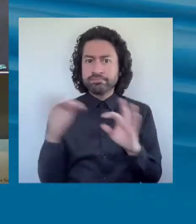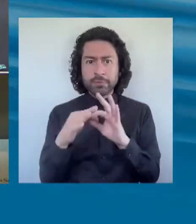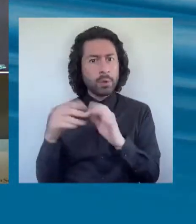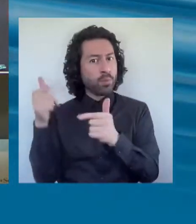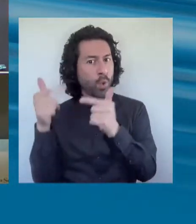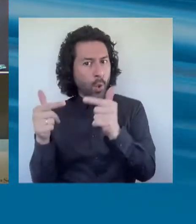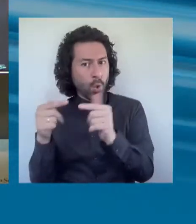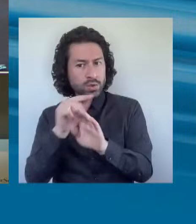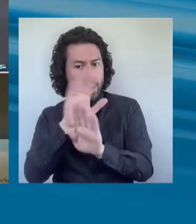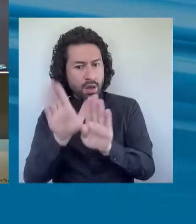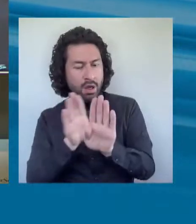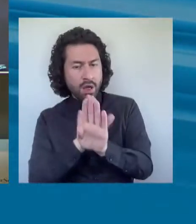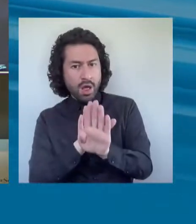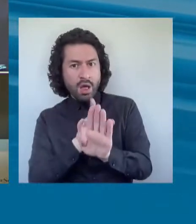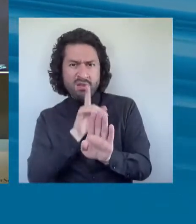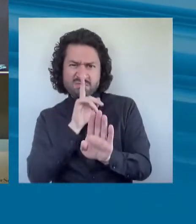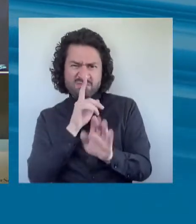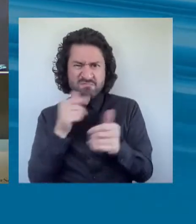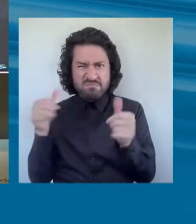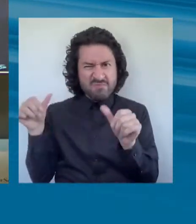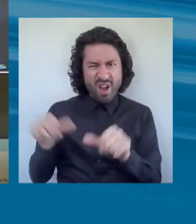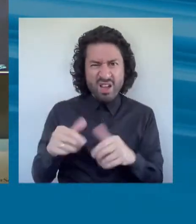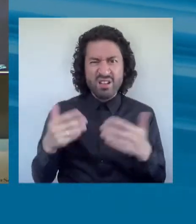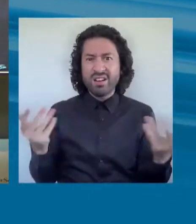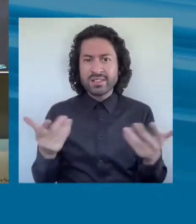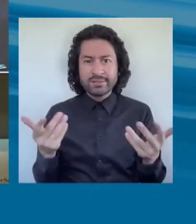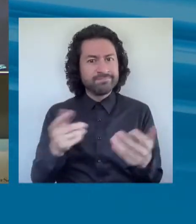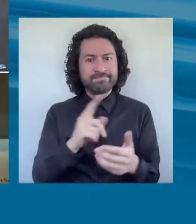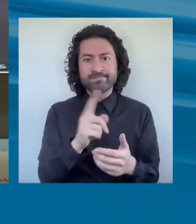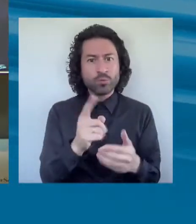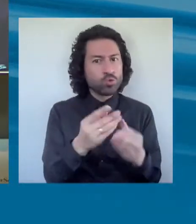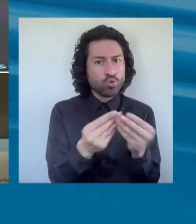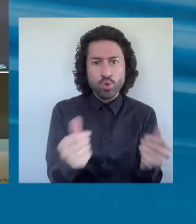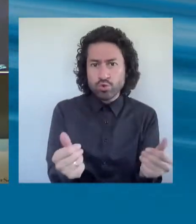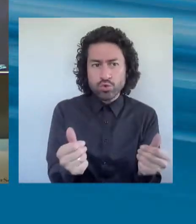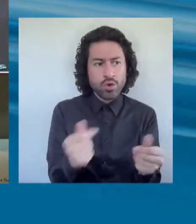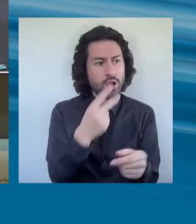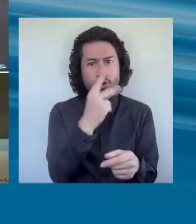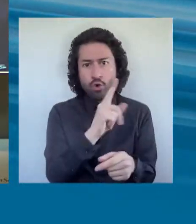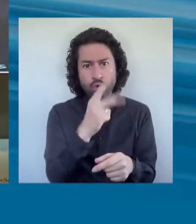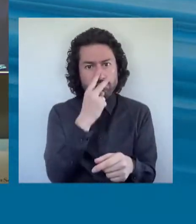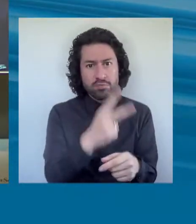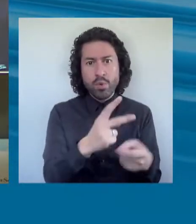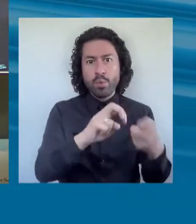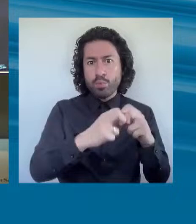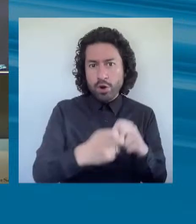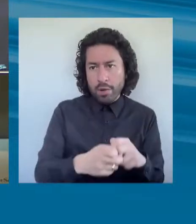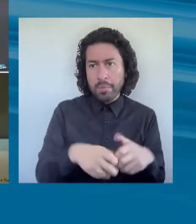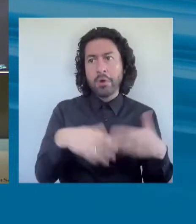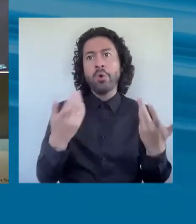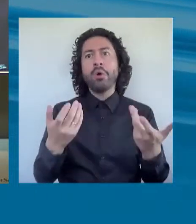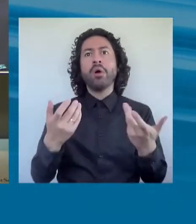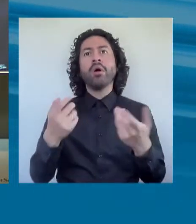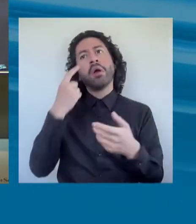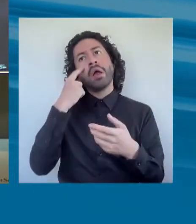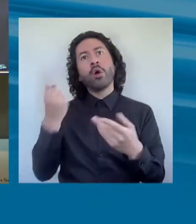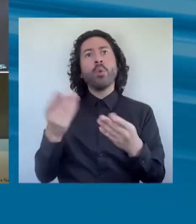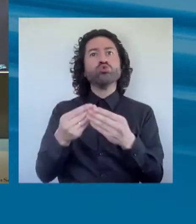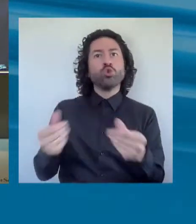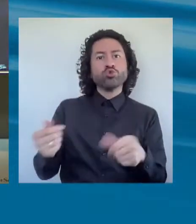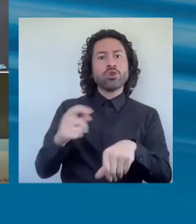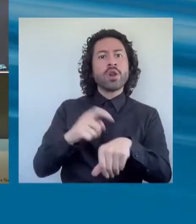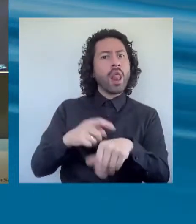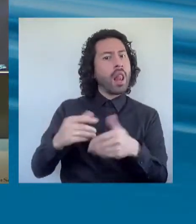political incentives. However, they are perverse, and they do not solve the problem, the bottom line problem, and